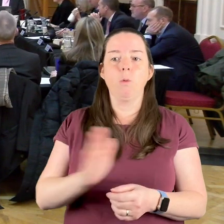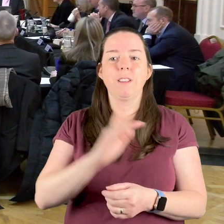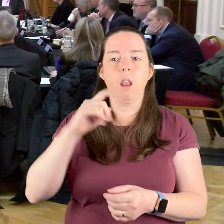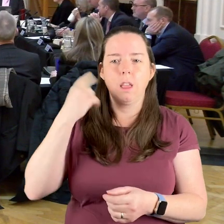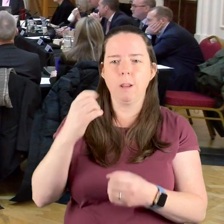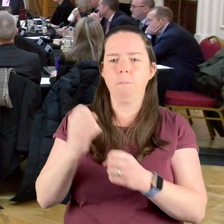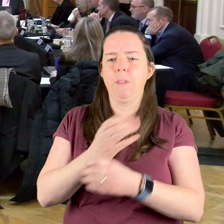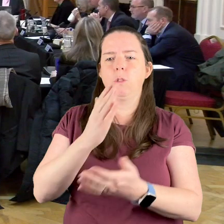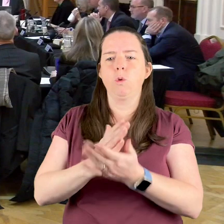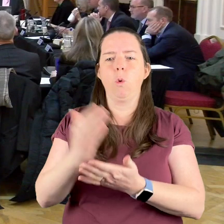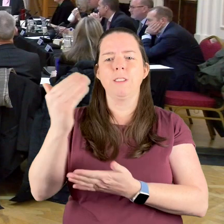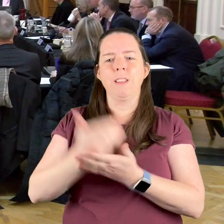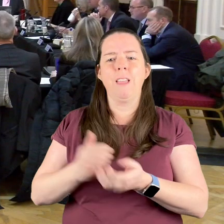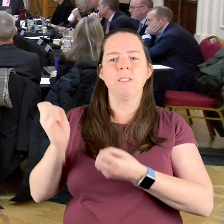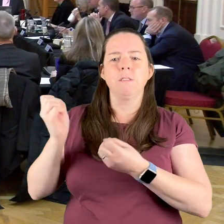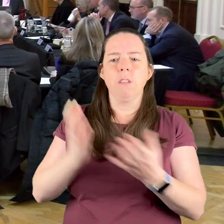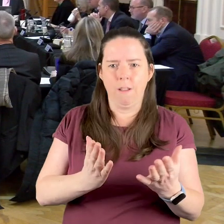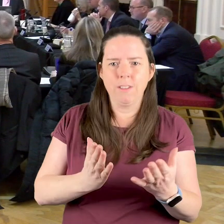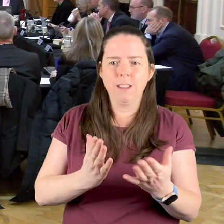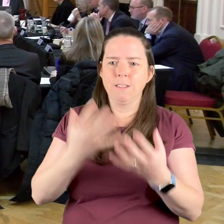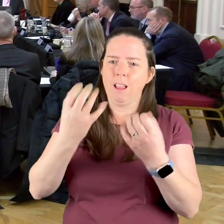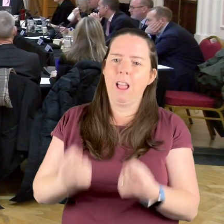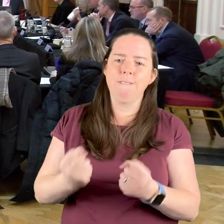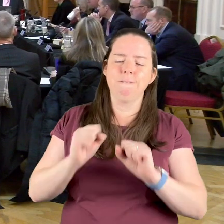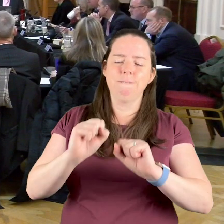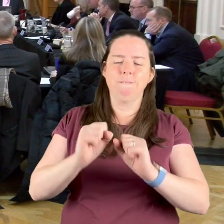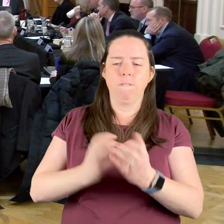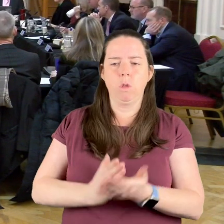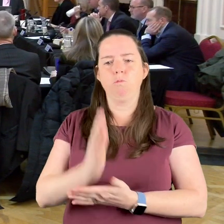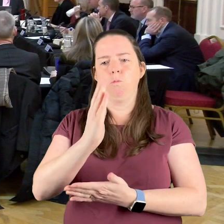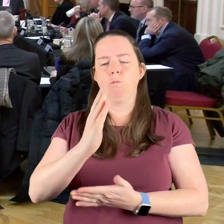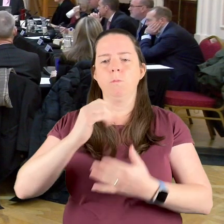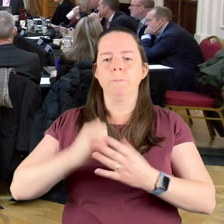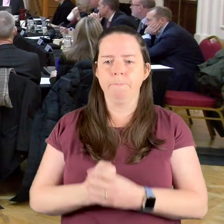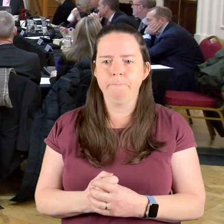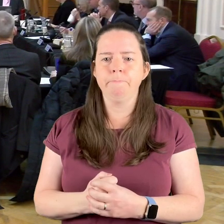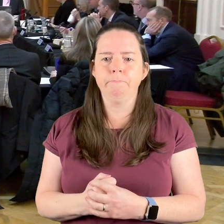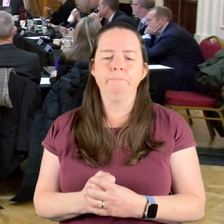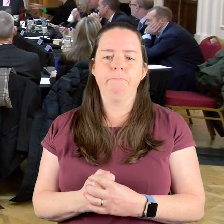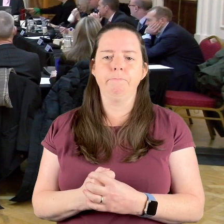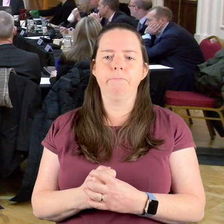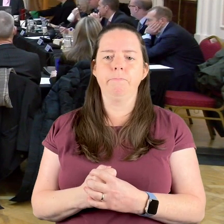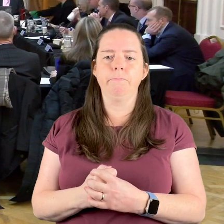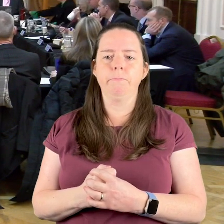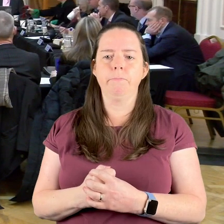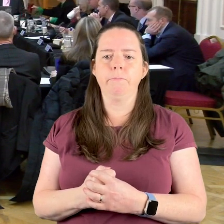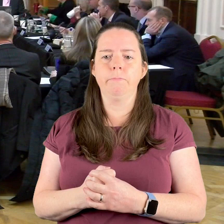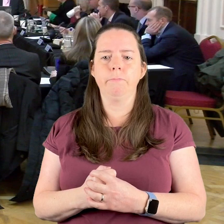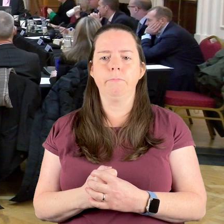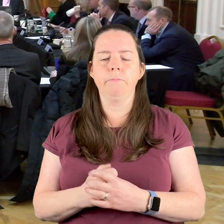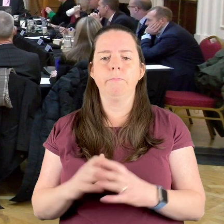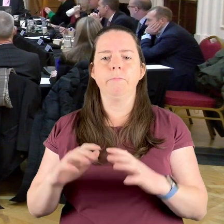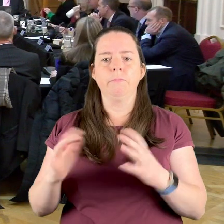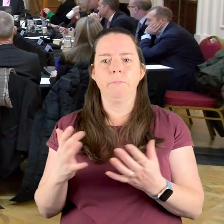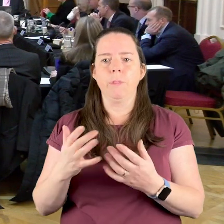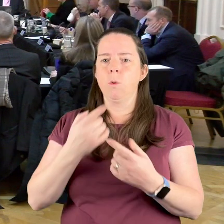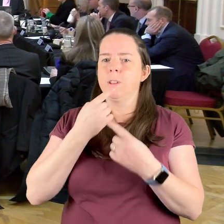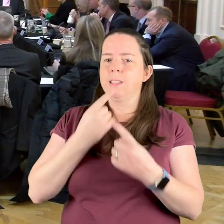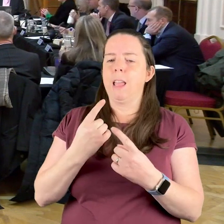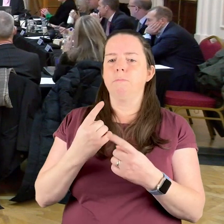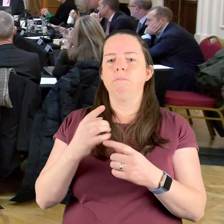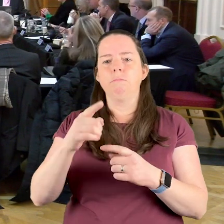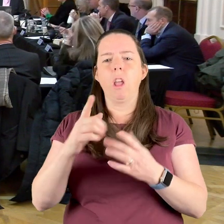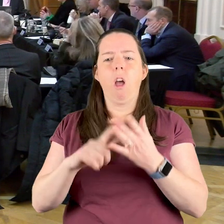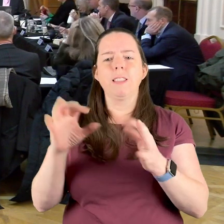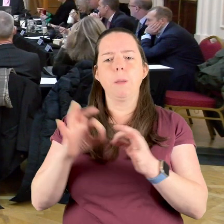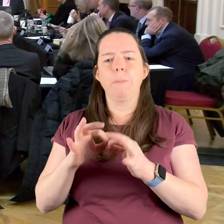London. So we will ensure that safe services are provided throughout those times. I will